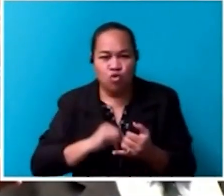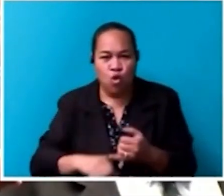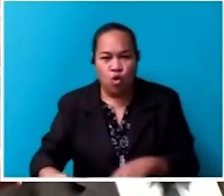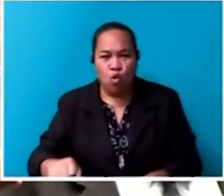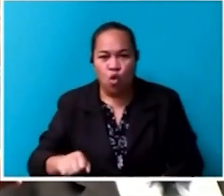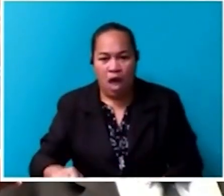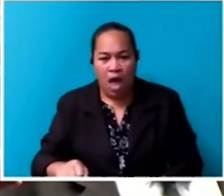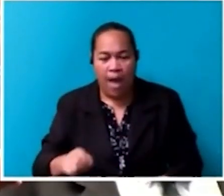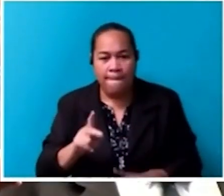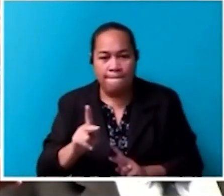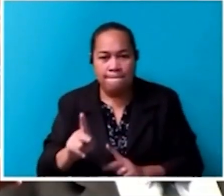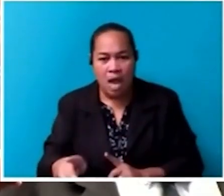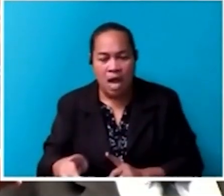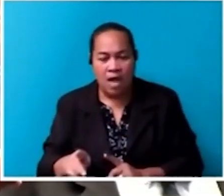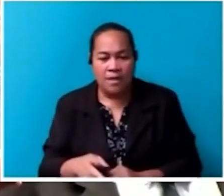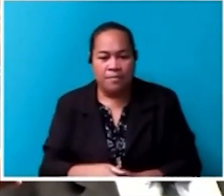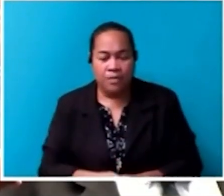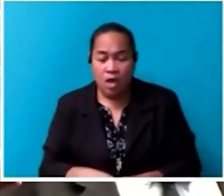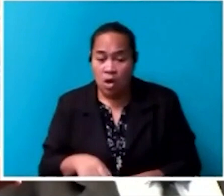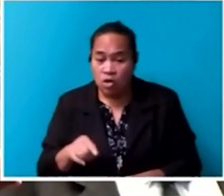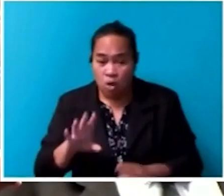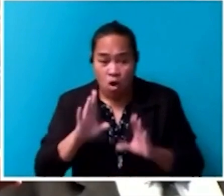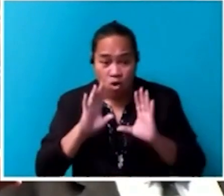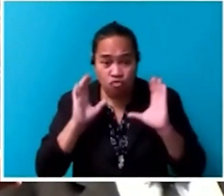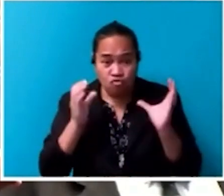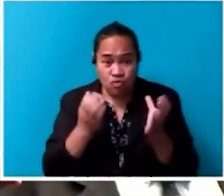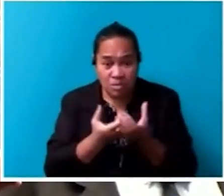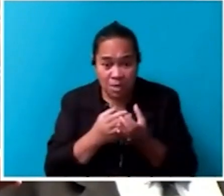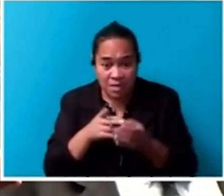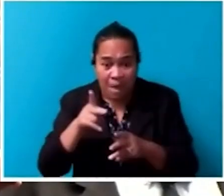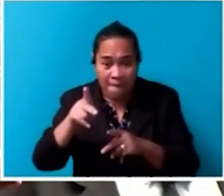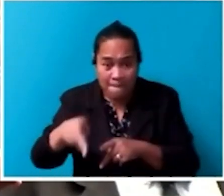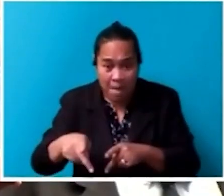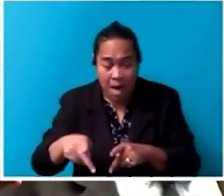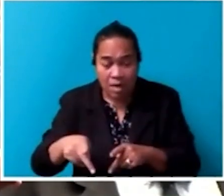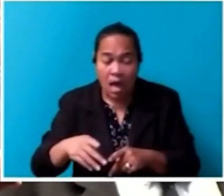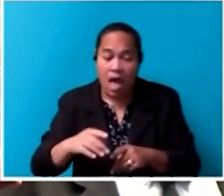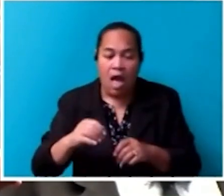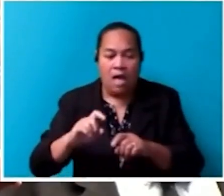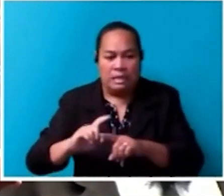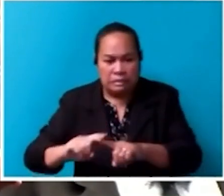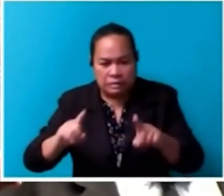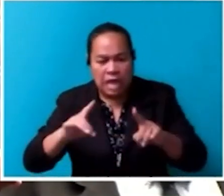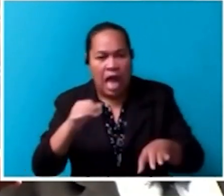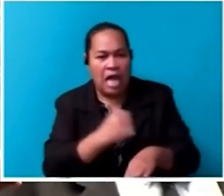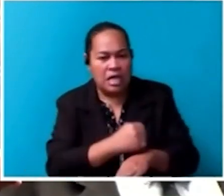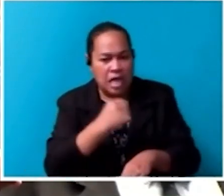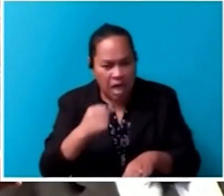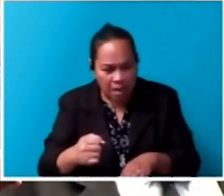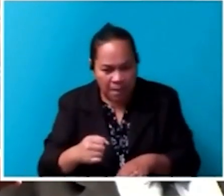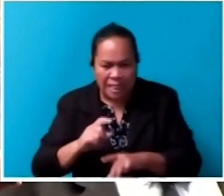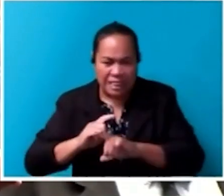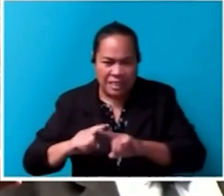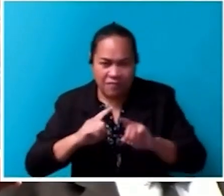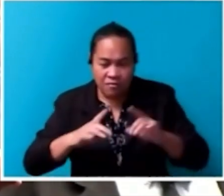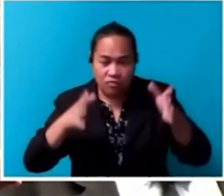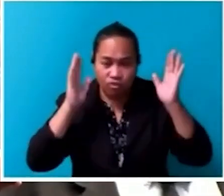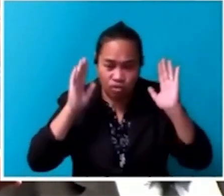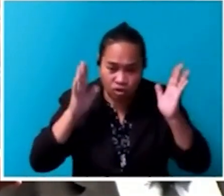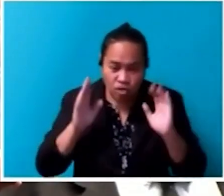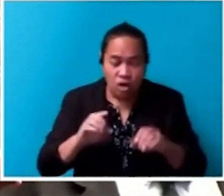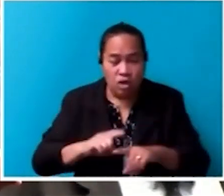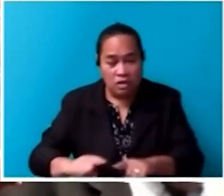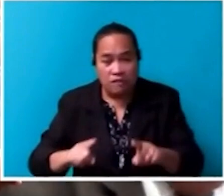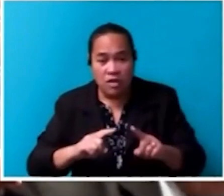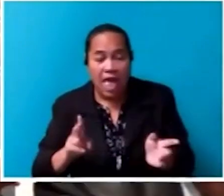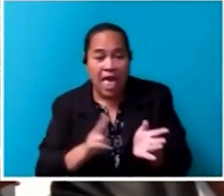on the Park brought together government agencies, NGOs, faith-based organizations, private